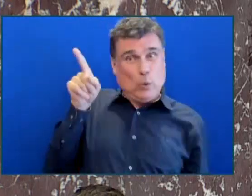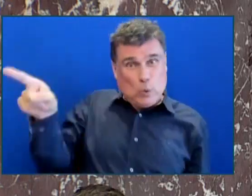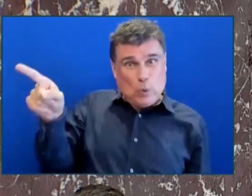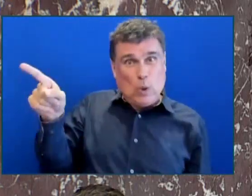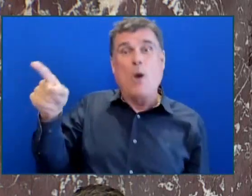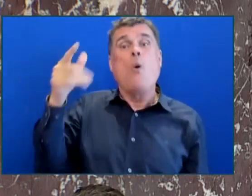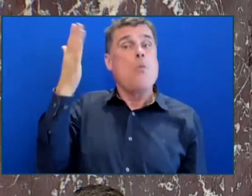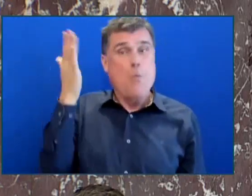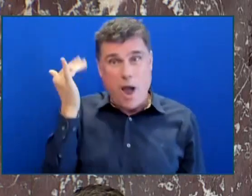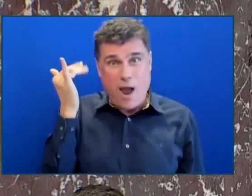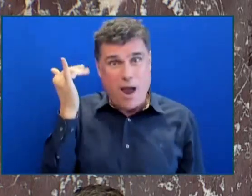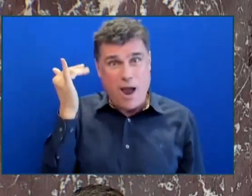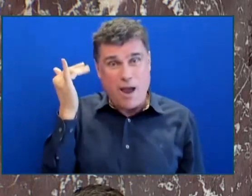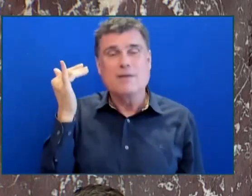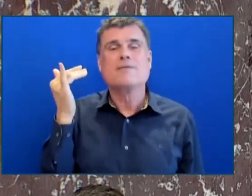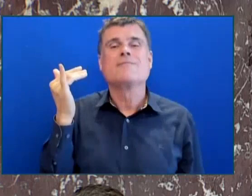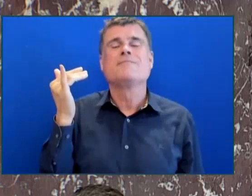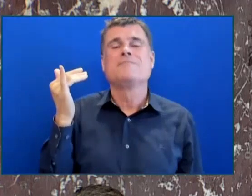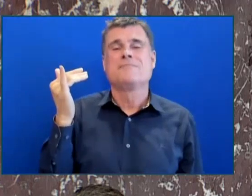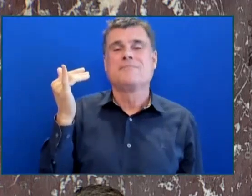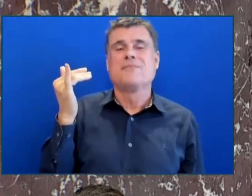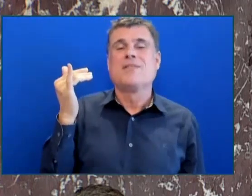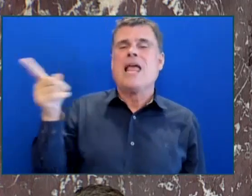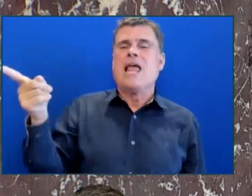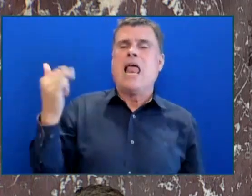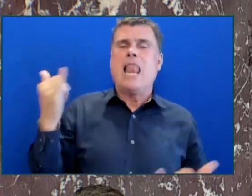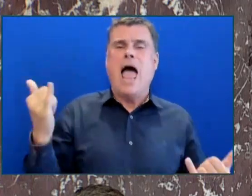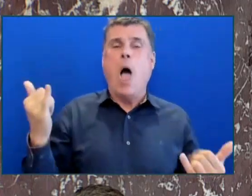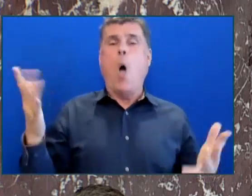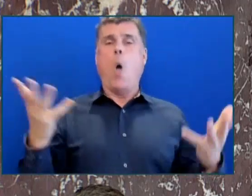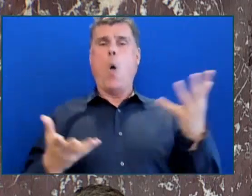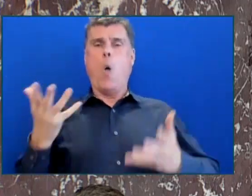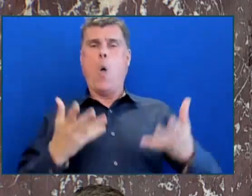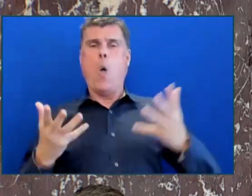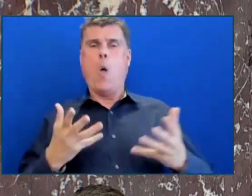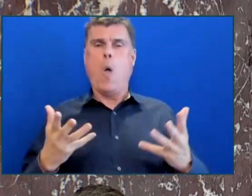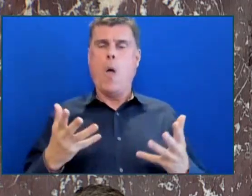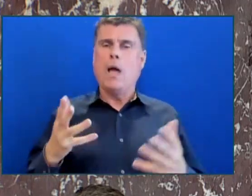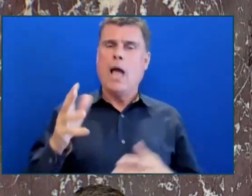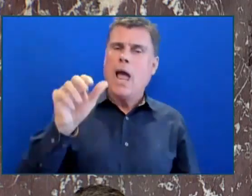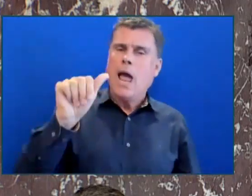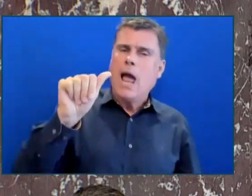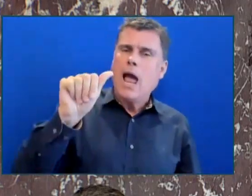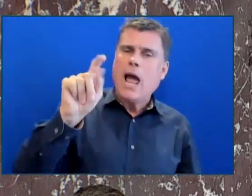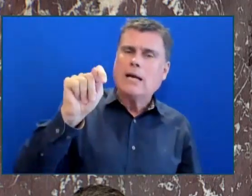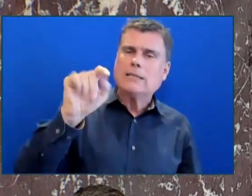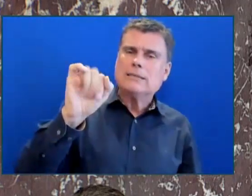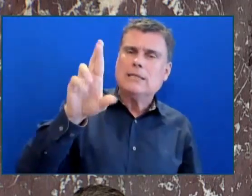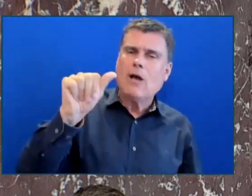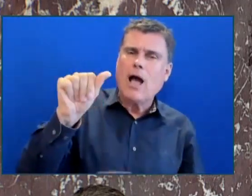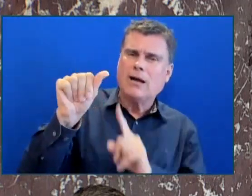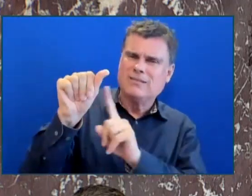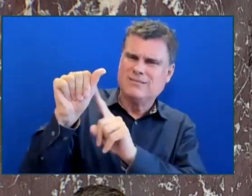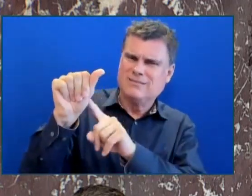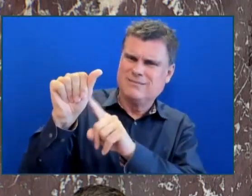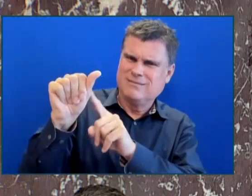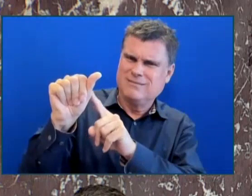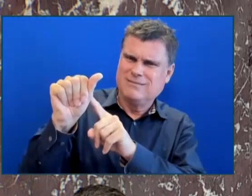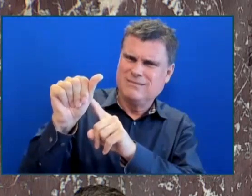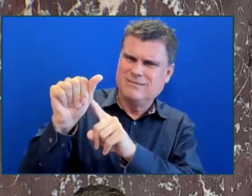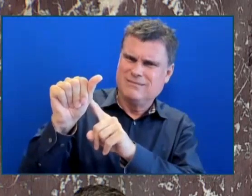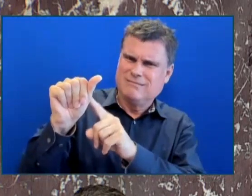now know that Atira-based housing makes up a quarter of all issues listed in the City of Vancouver's